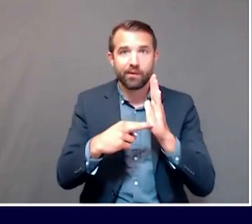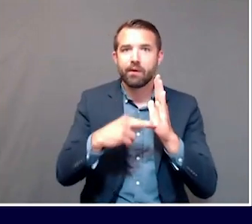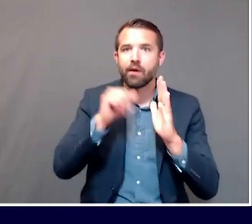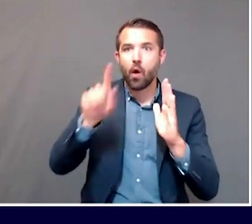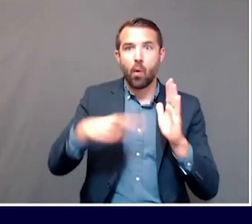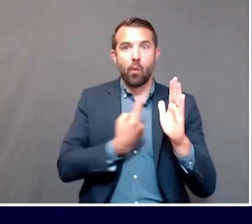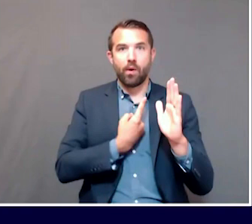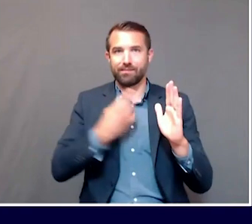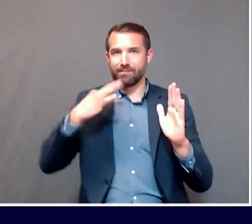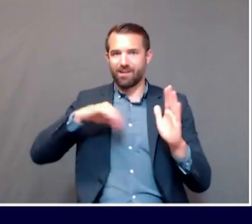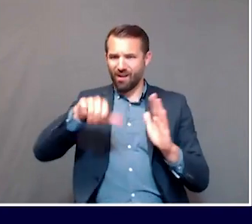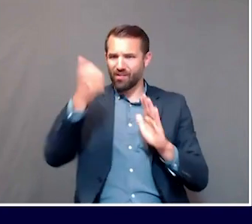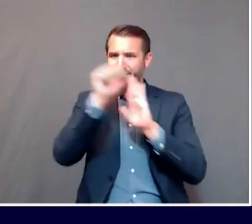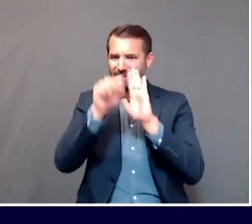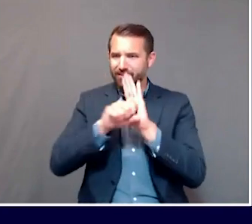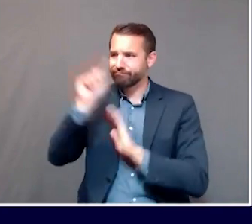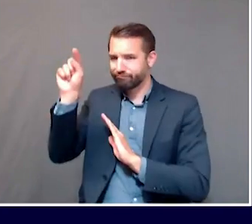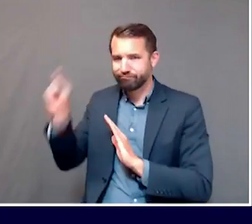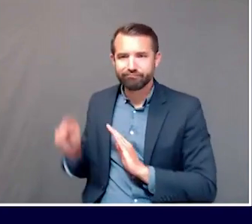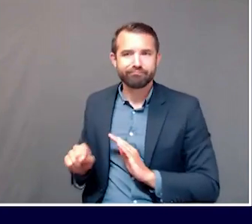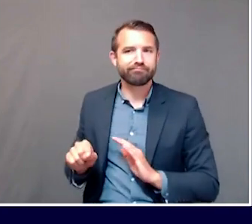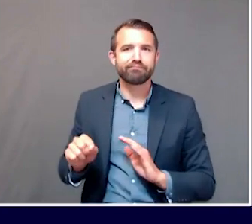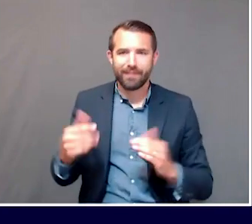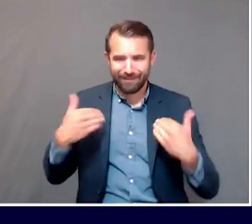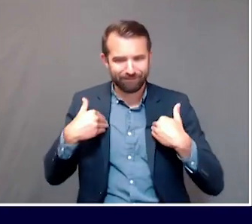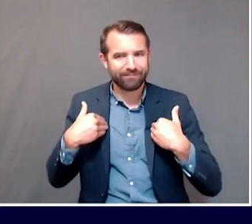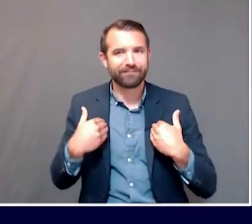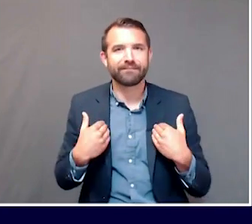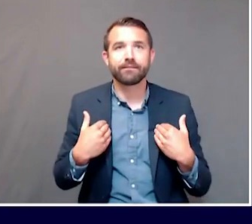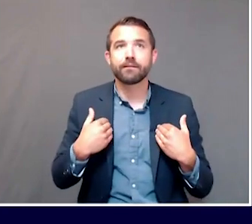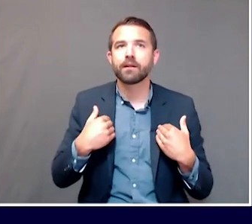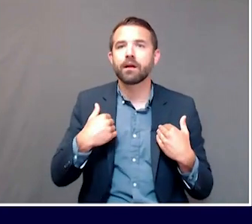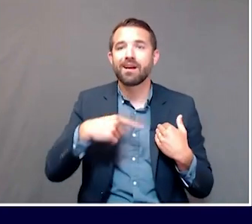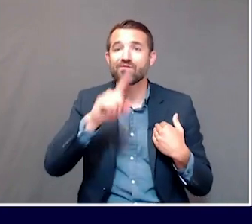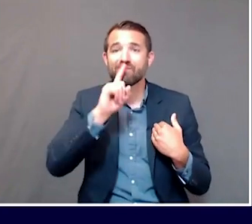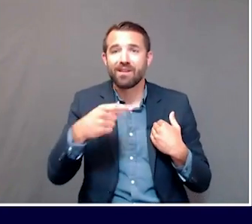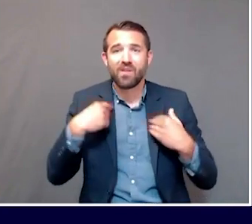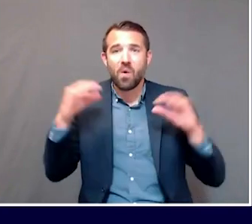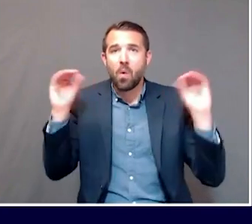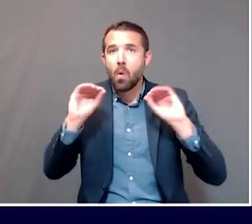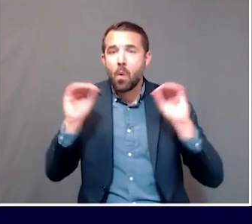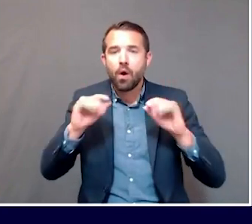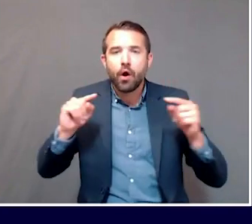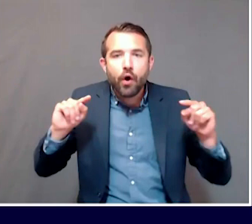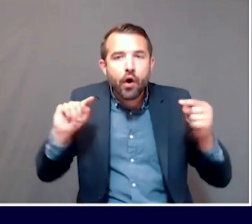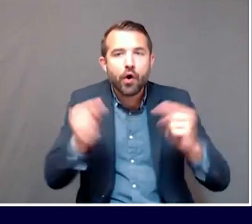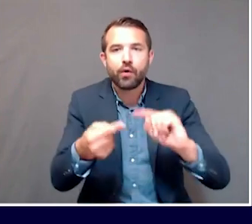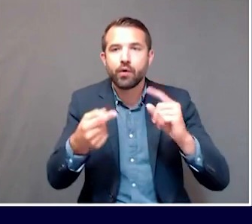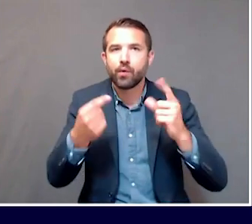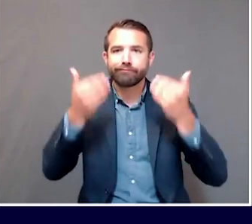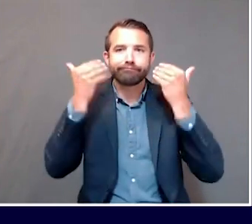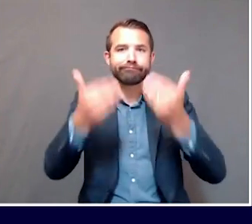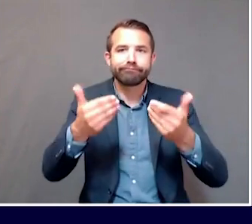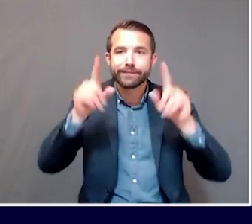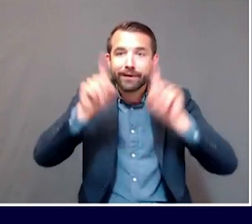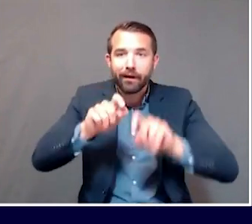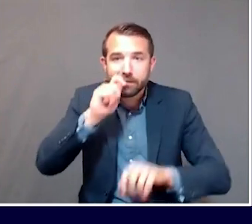will help people get tested for their own good. Know before you go. That's what we're promoting. Know